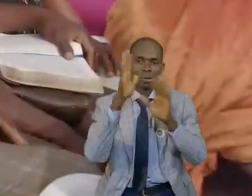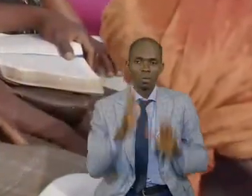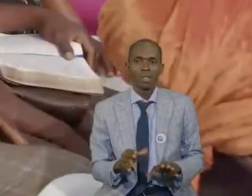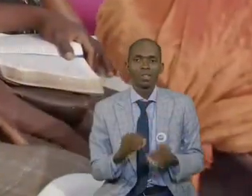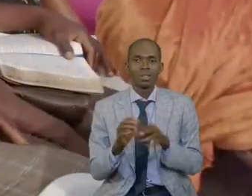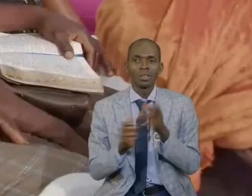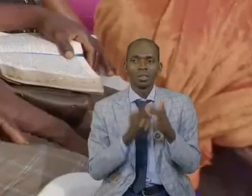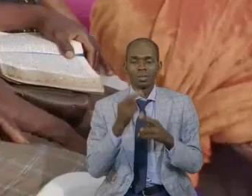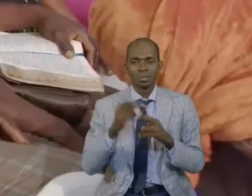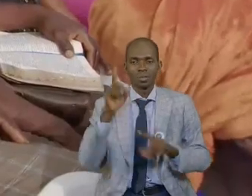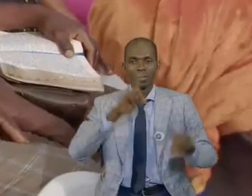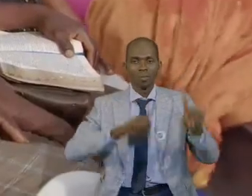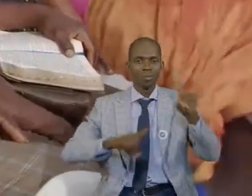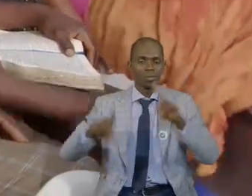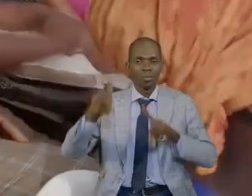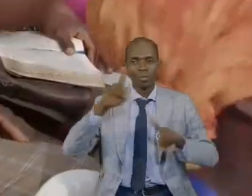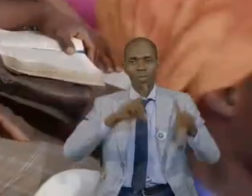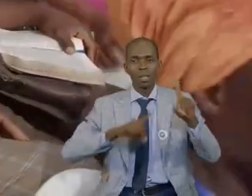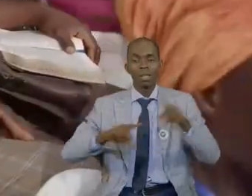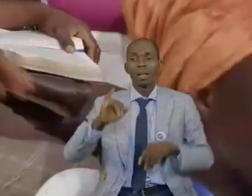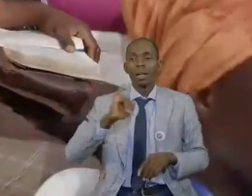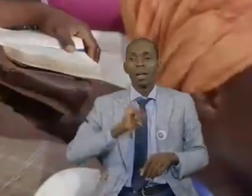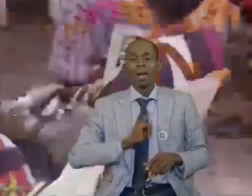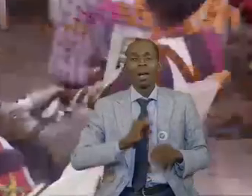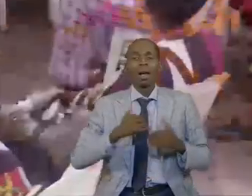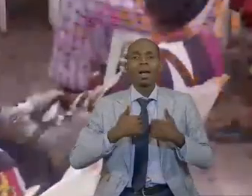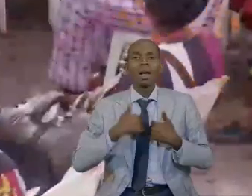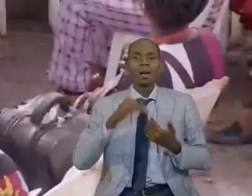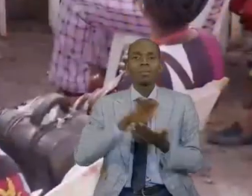Say, I have become an overcomer.